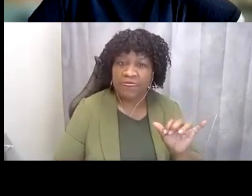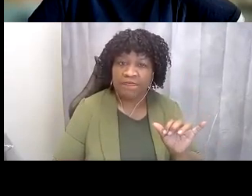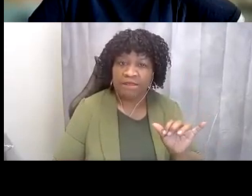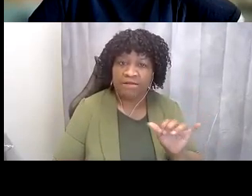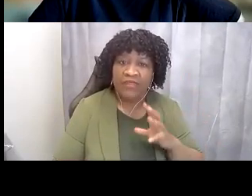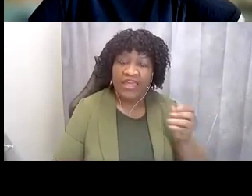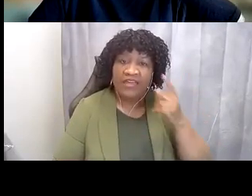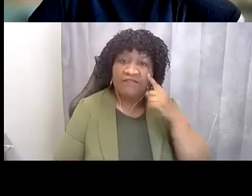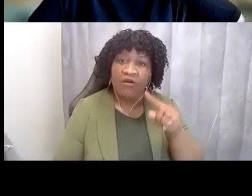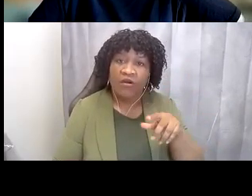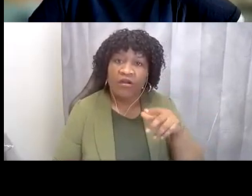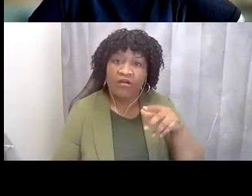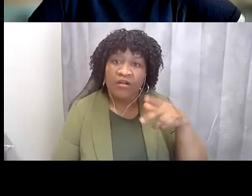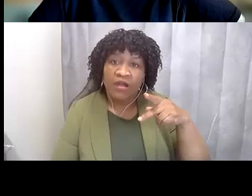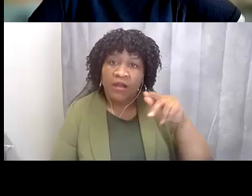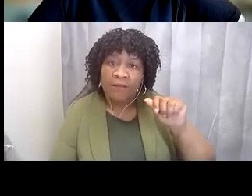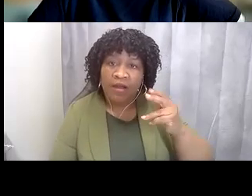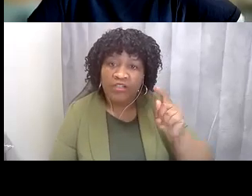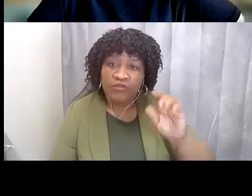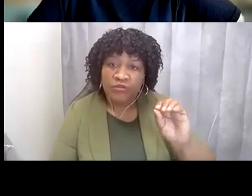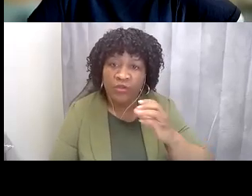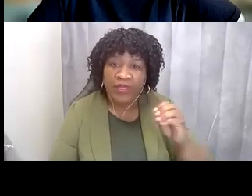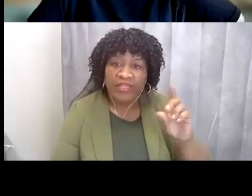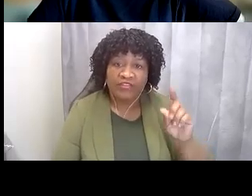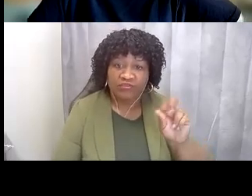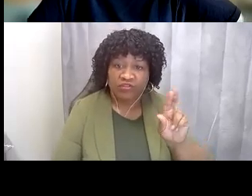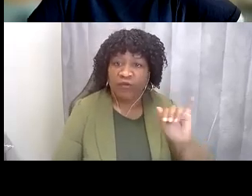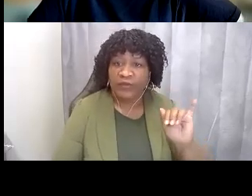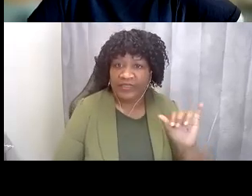And for Pashto and Dari.